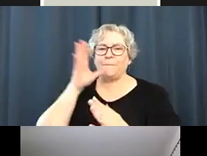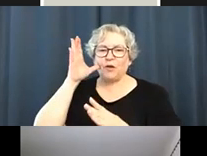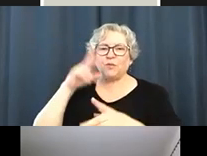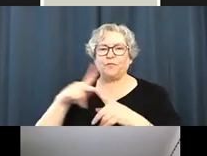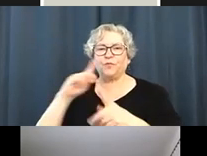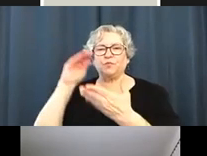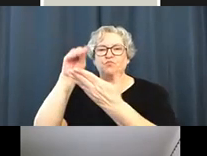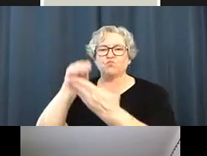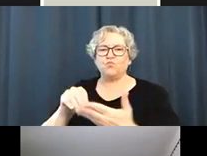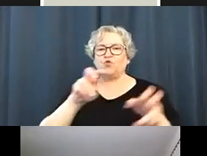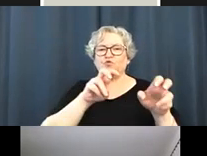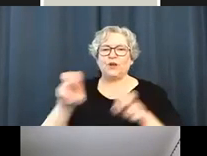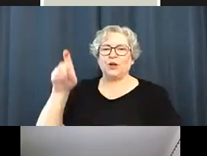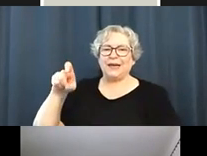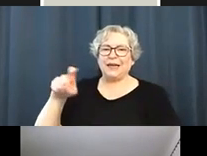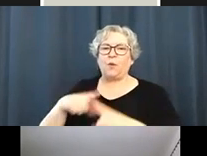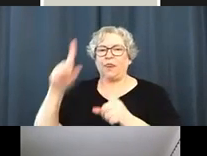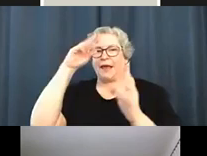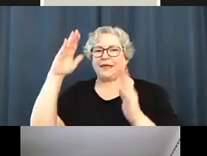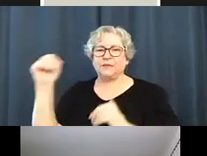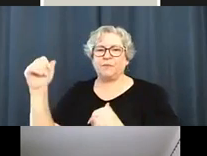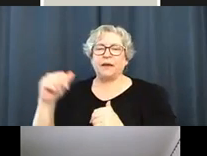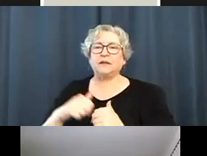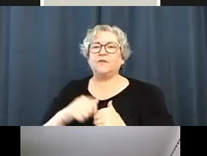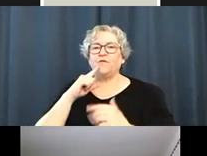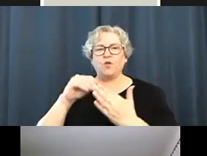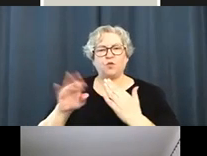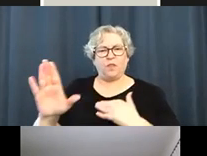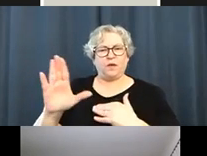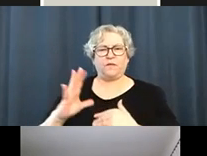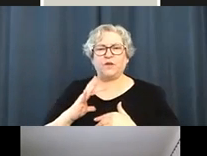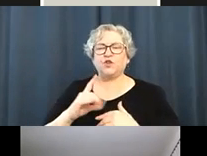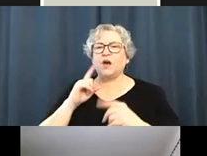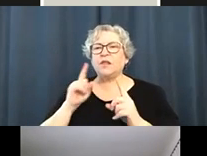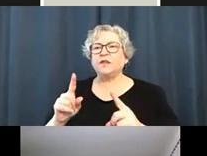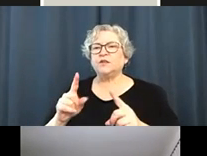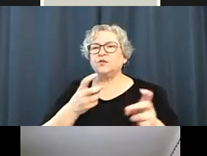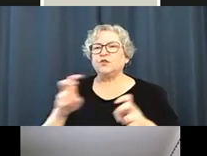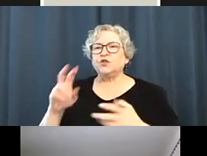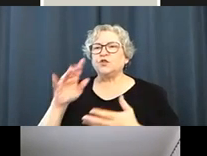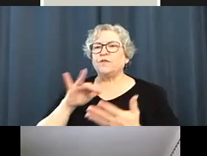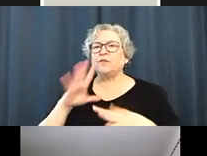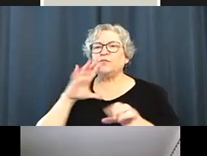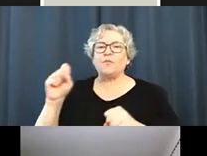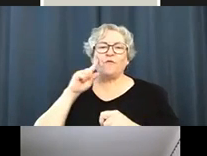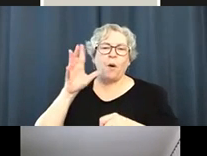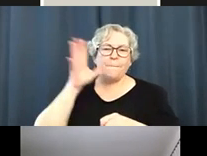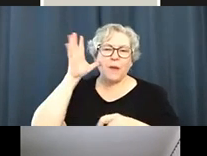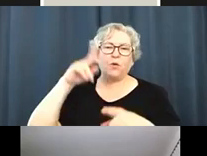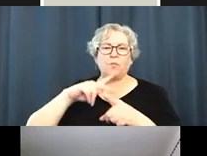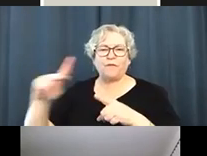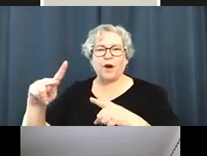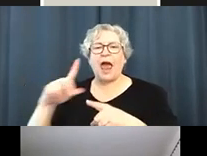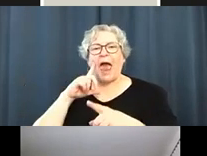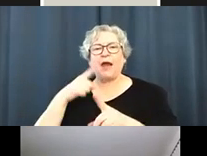document transition needs and expectations for the student's future. And this transition survey was done for parent, professional, and it